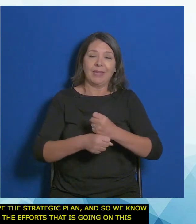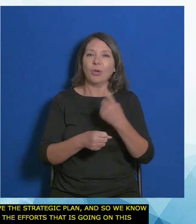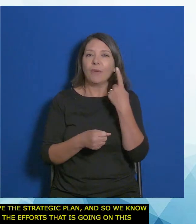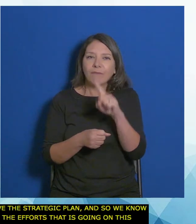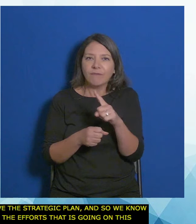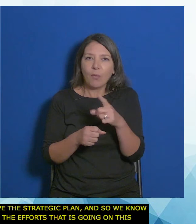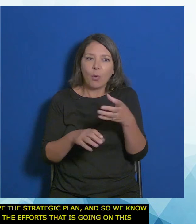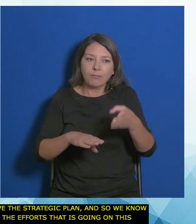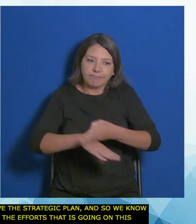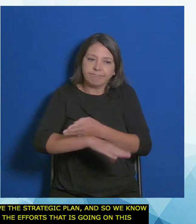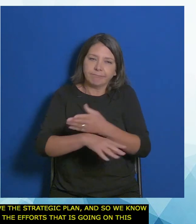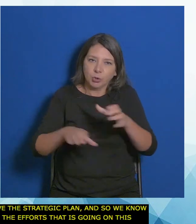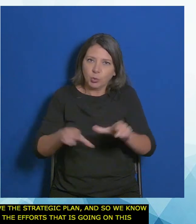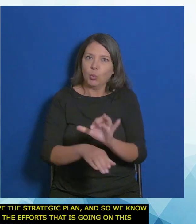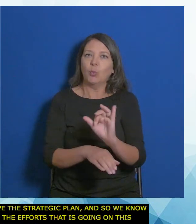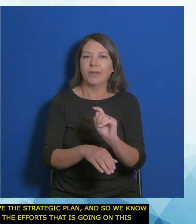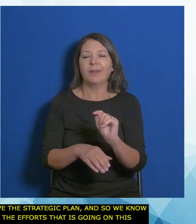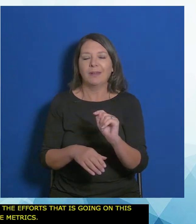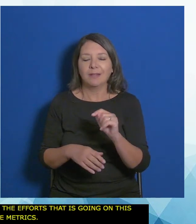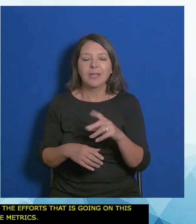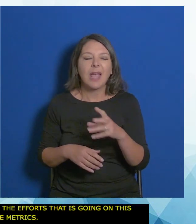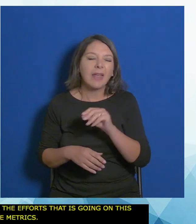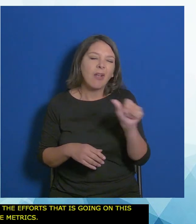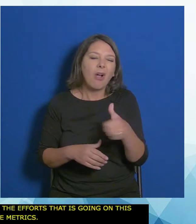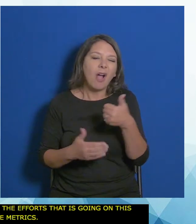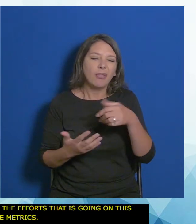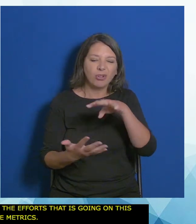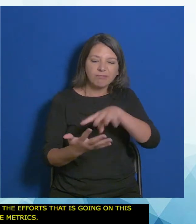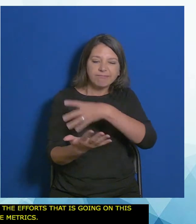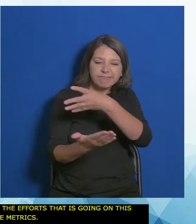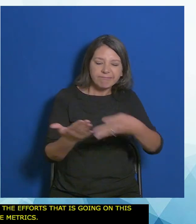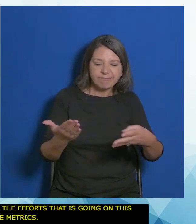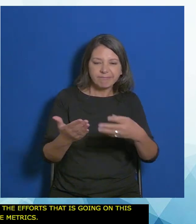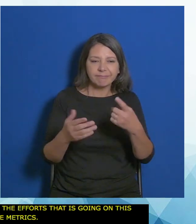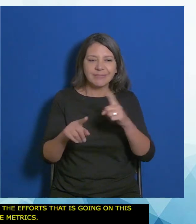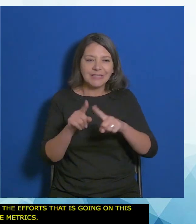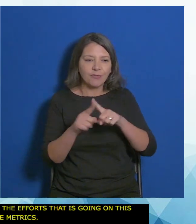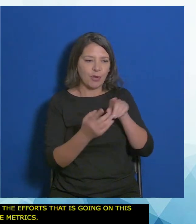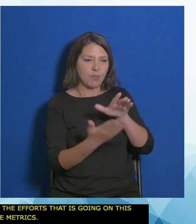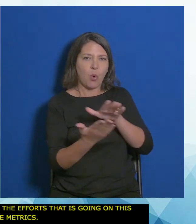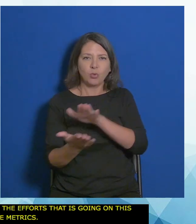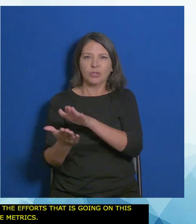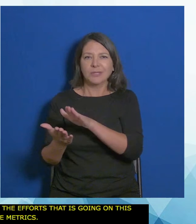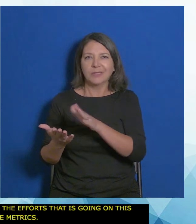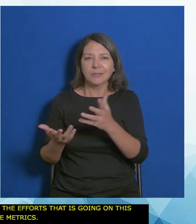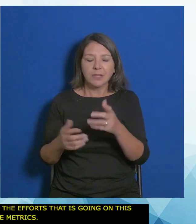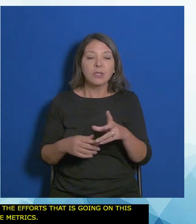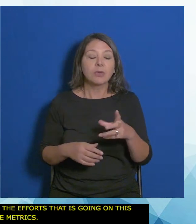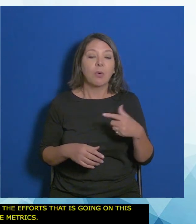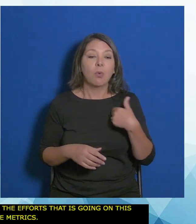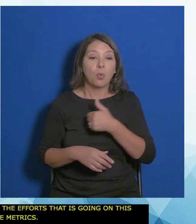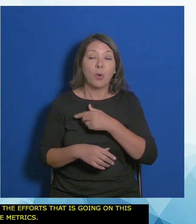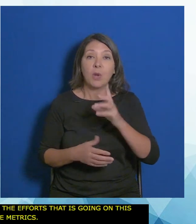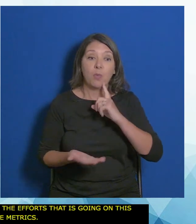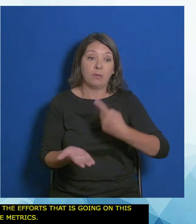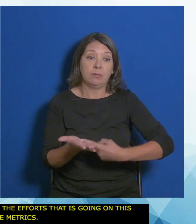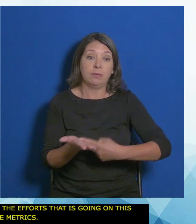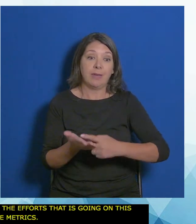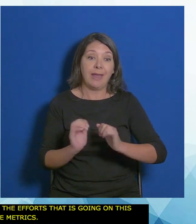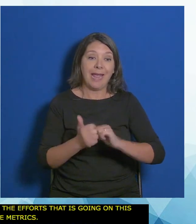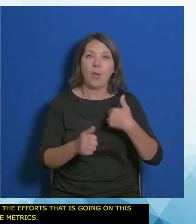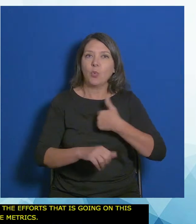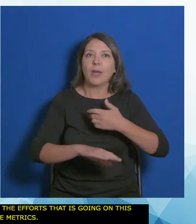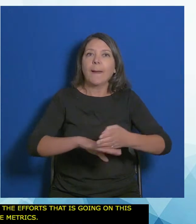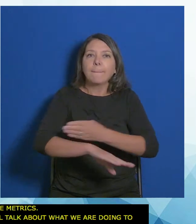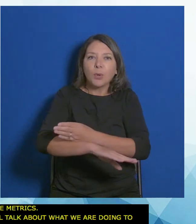metrics, as well as other metrics where we've, that we're also measuring. So we're going to talk about what we're doing to improve that and the